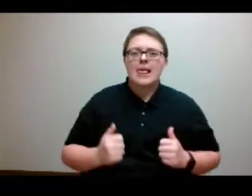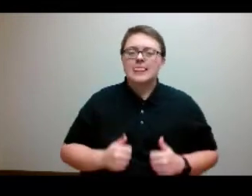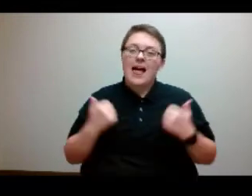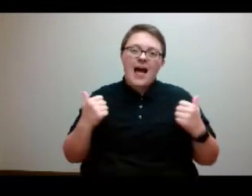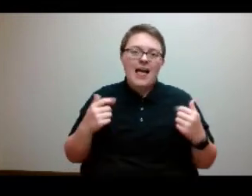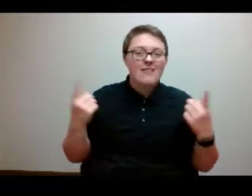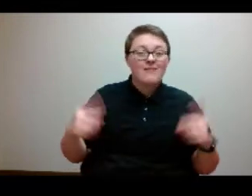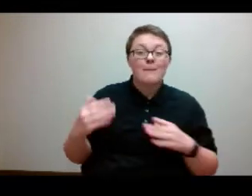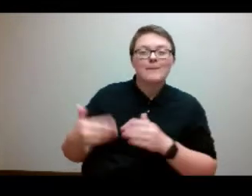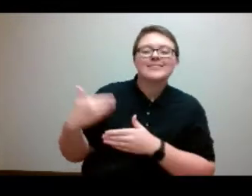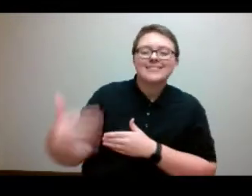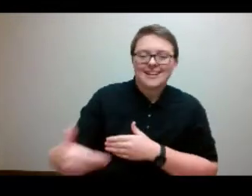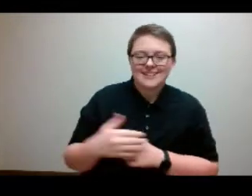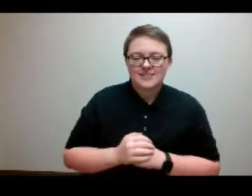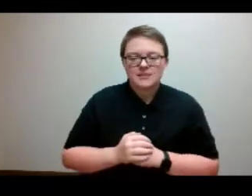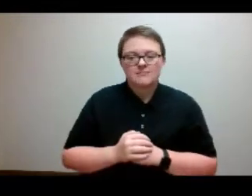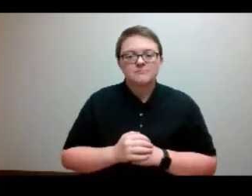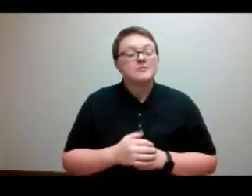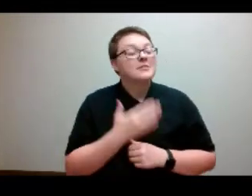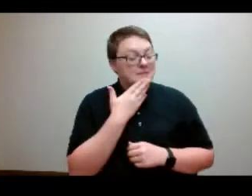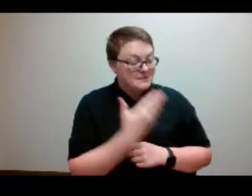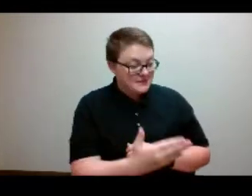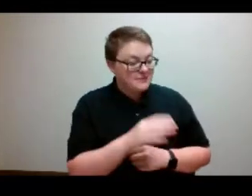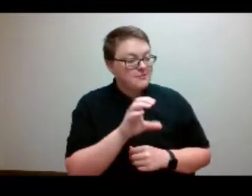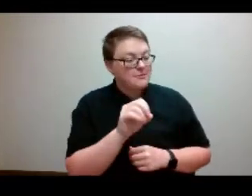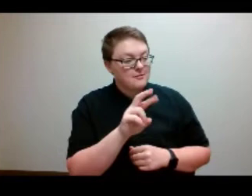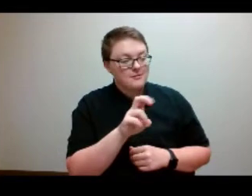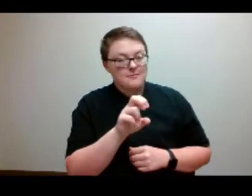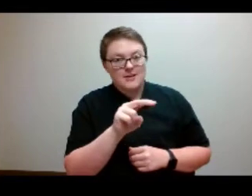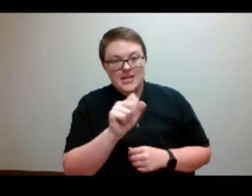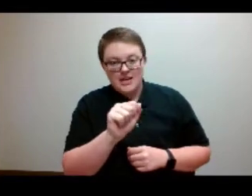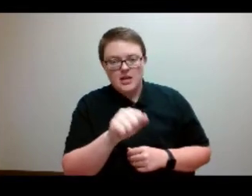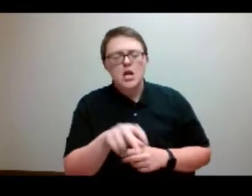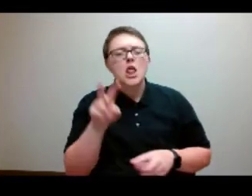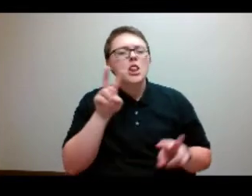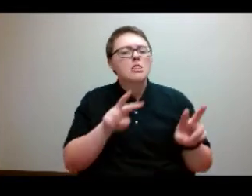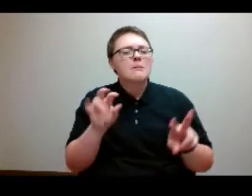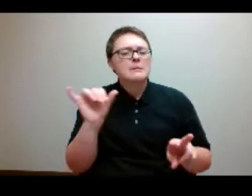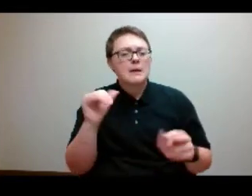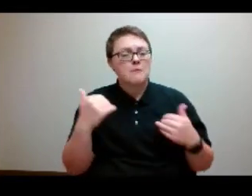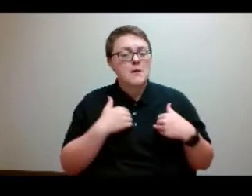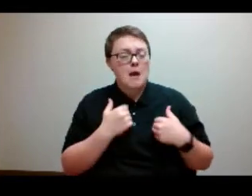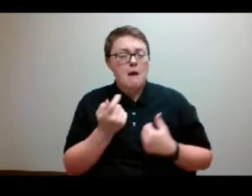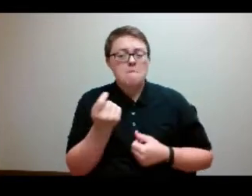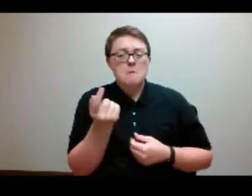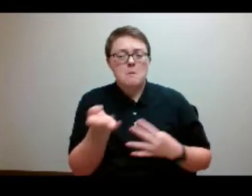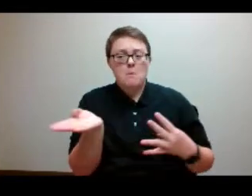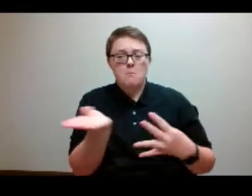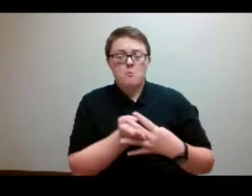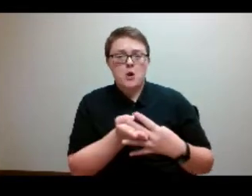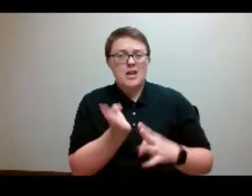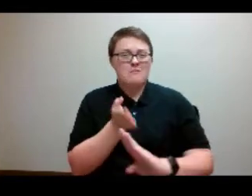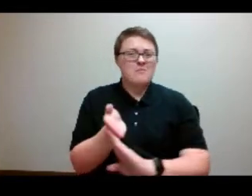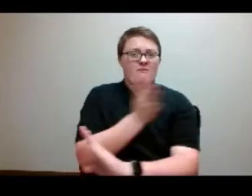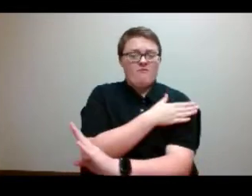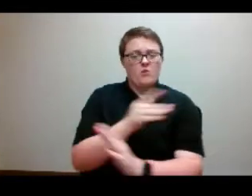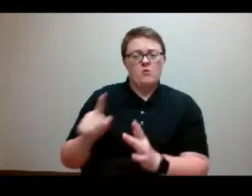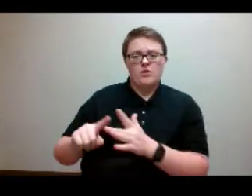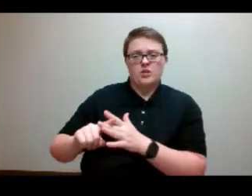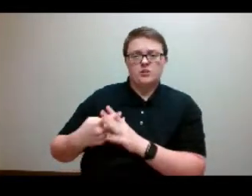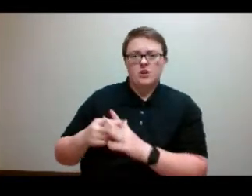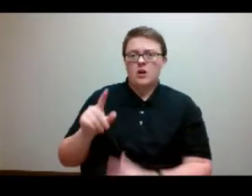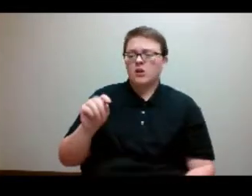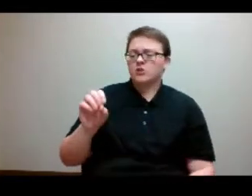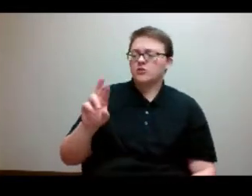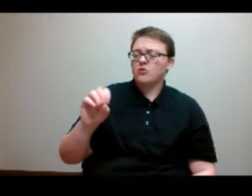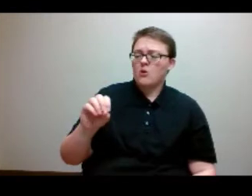next. Thanks, Karina. So it looks like we have a little bit of a break before we start our Toro